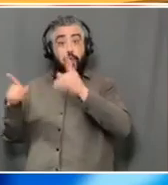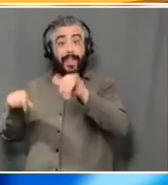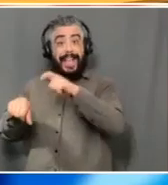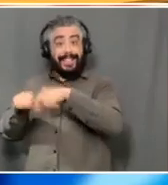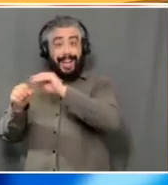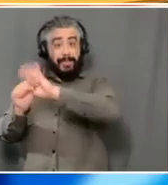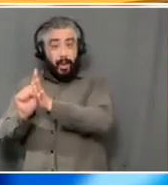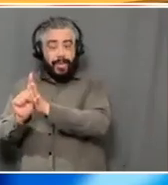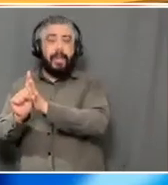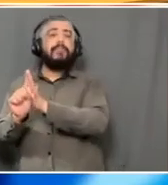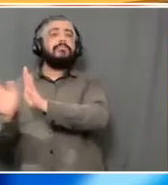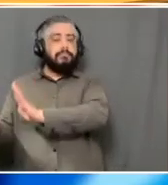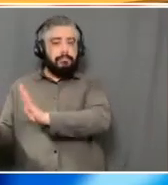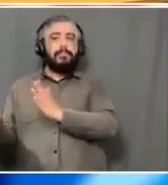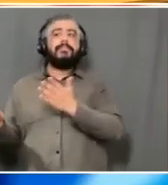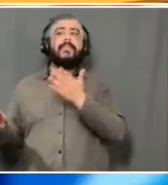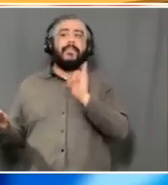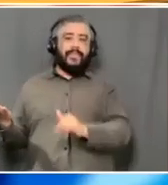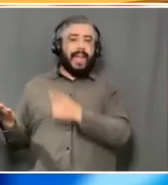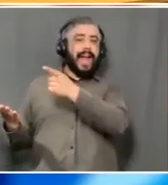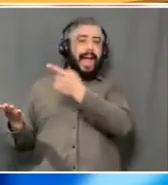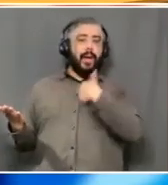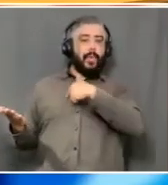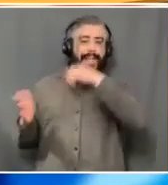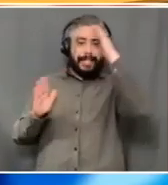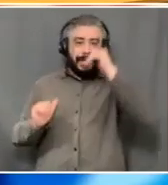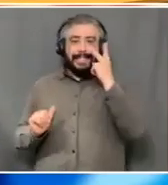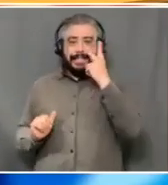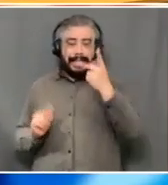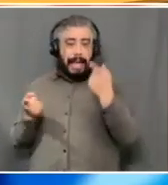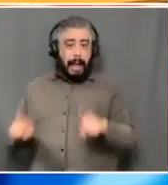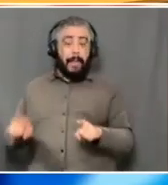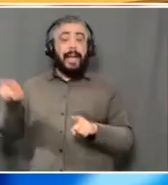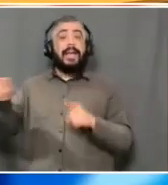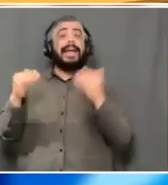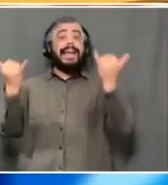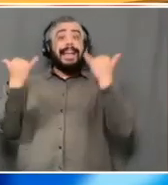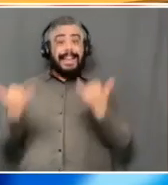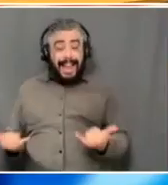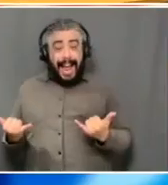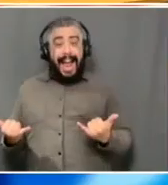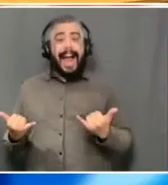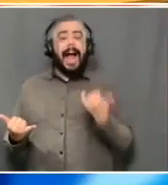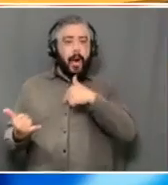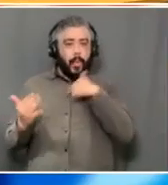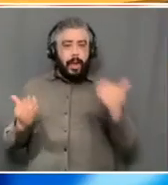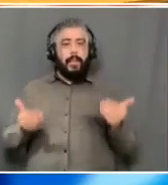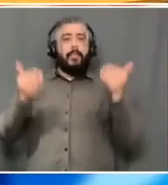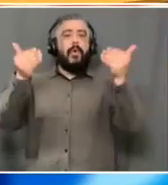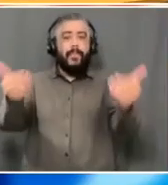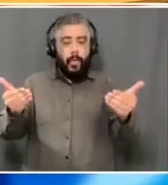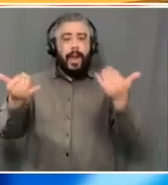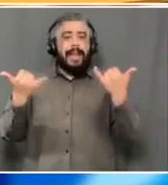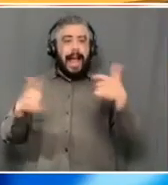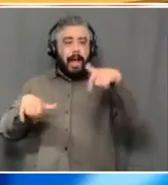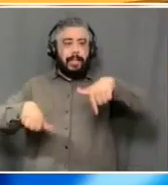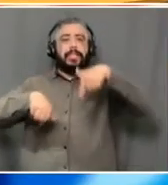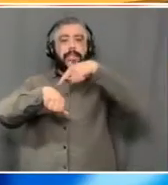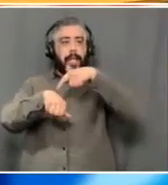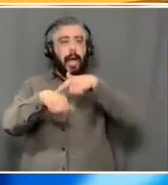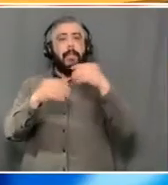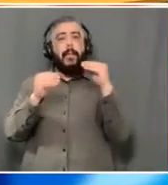this is what we would expect to see. And then now when we're moving forward into a time period of much more